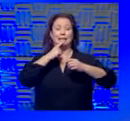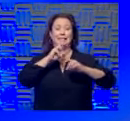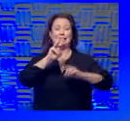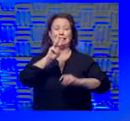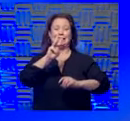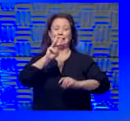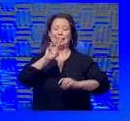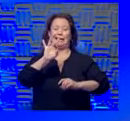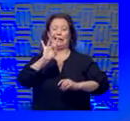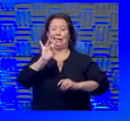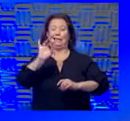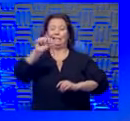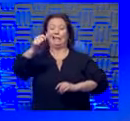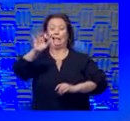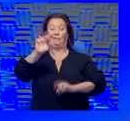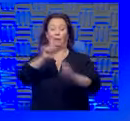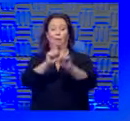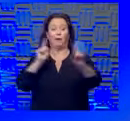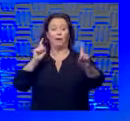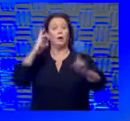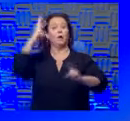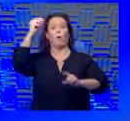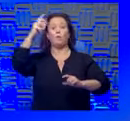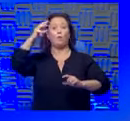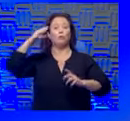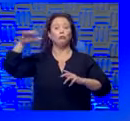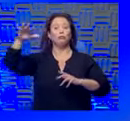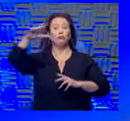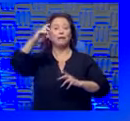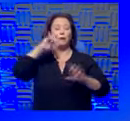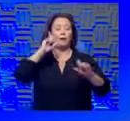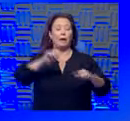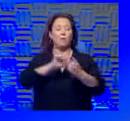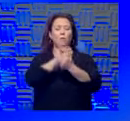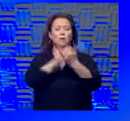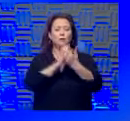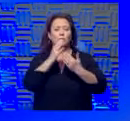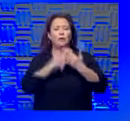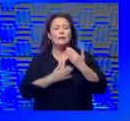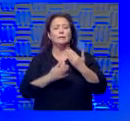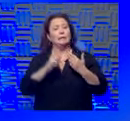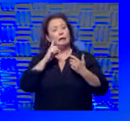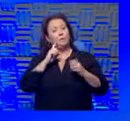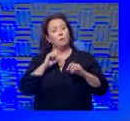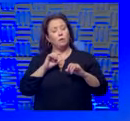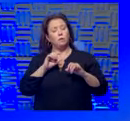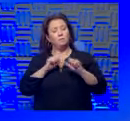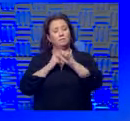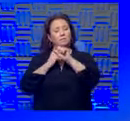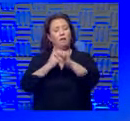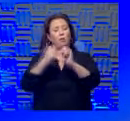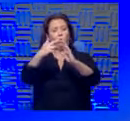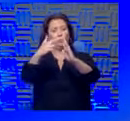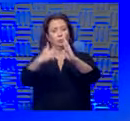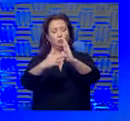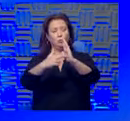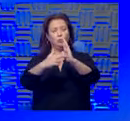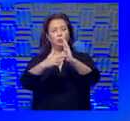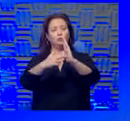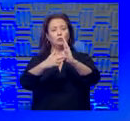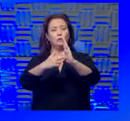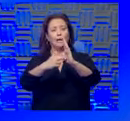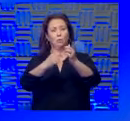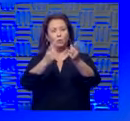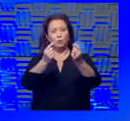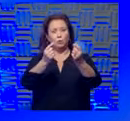feet or 8 feet or 10 feet away. Be outdoors if you can. Do the hand hygiene. If you can stay with those pillars and put those into the context of